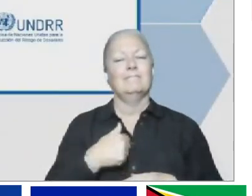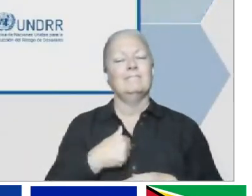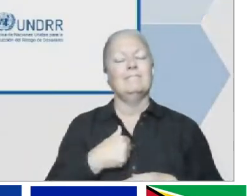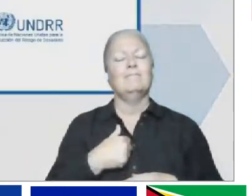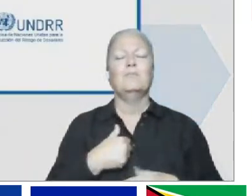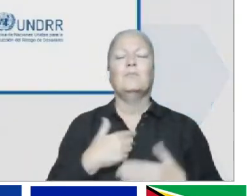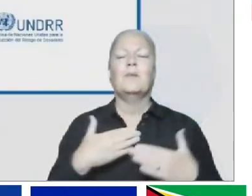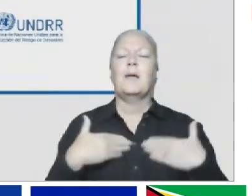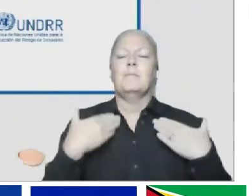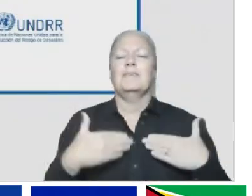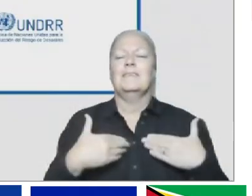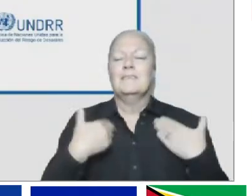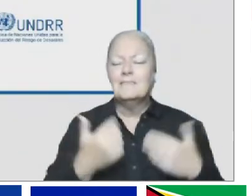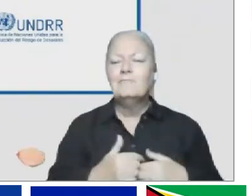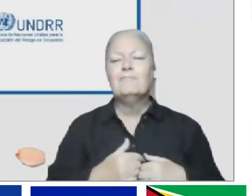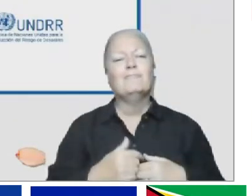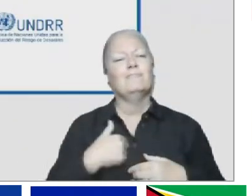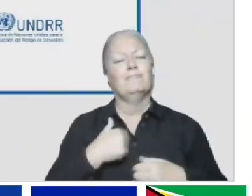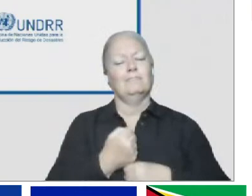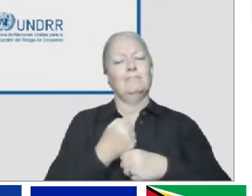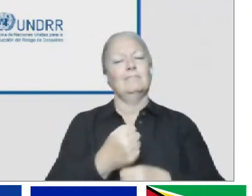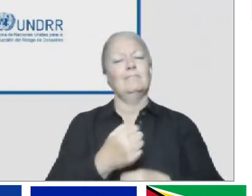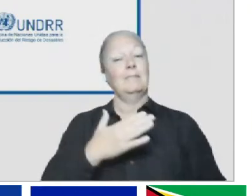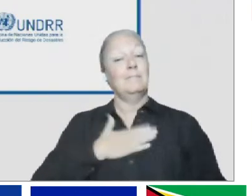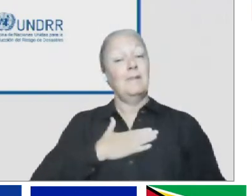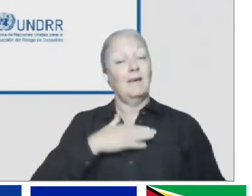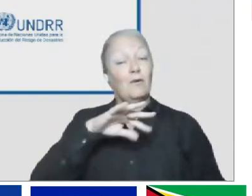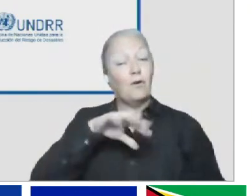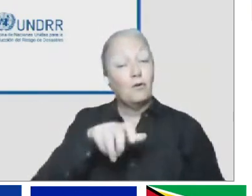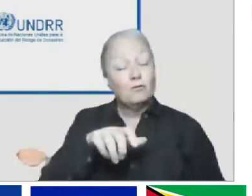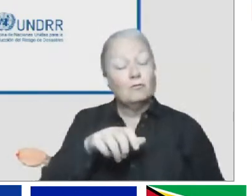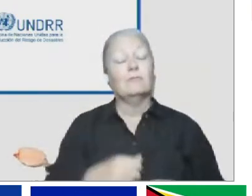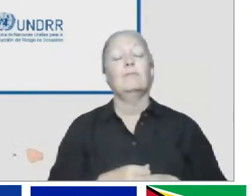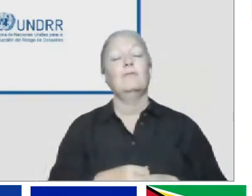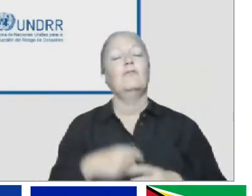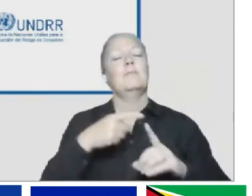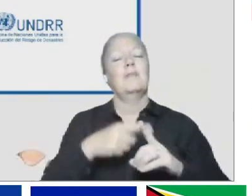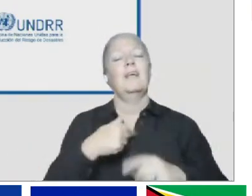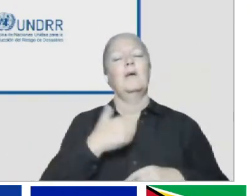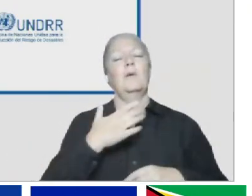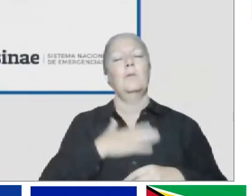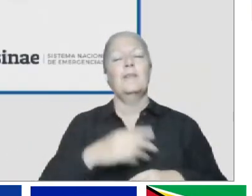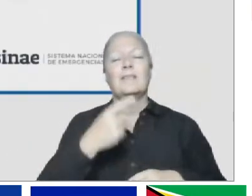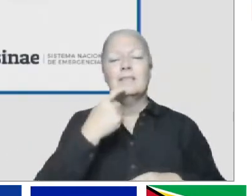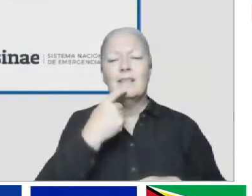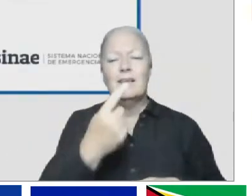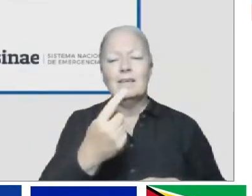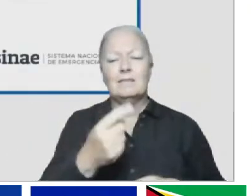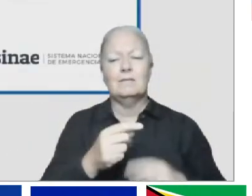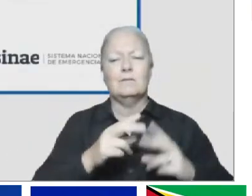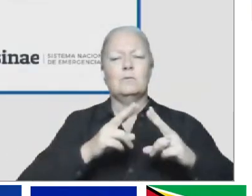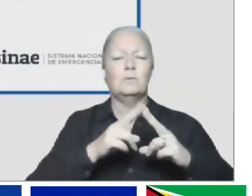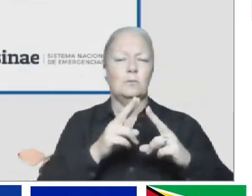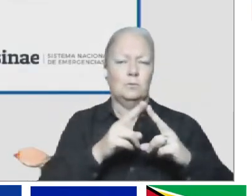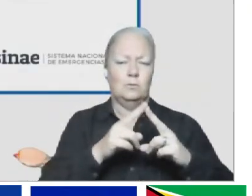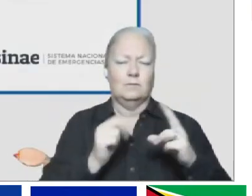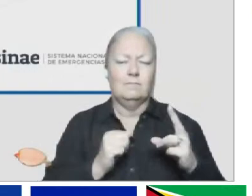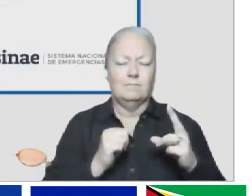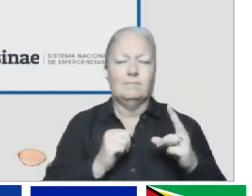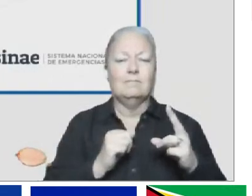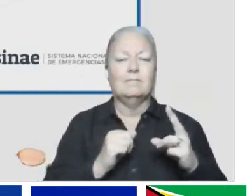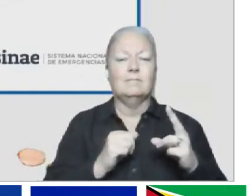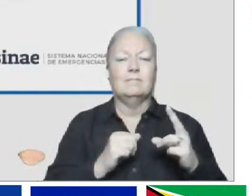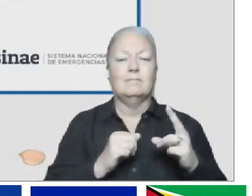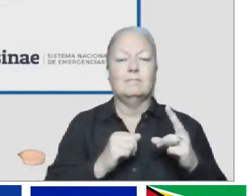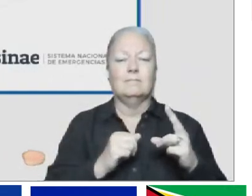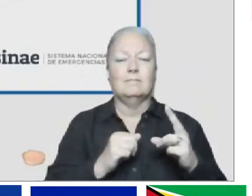to address these 2 points that our dear friend Alan has also provided us. First and foremost, I wanted to